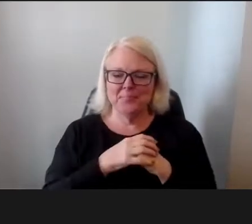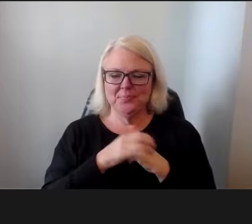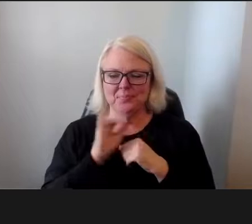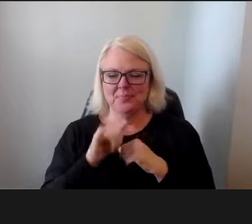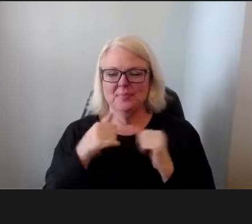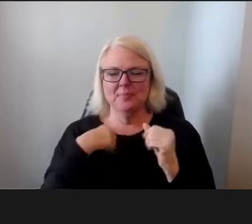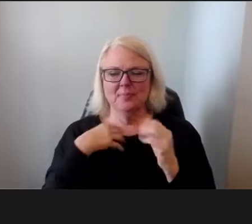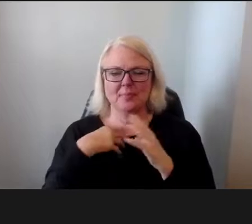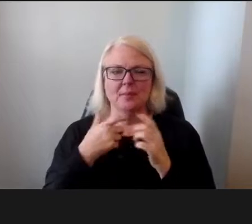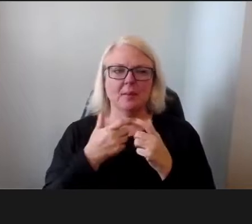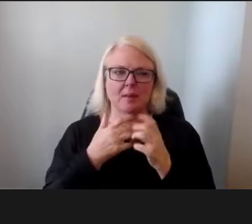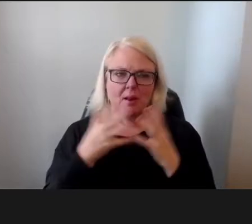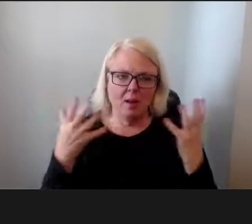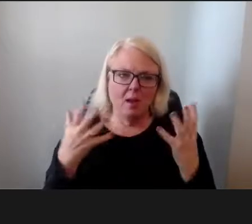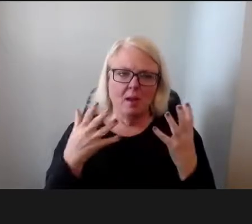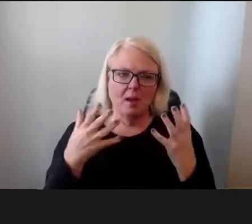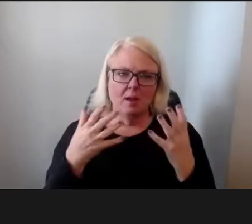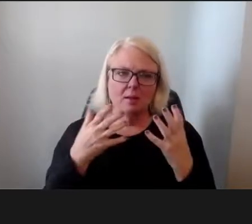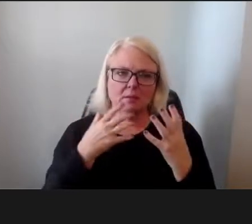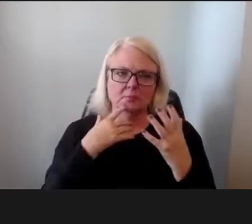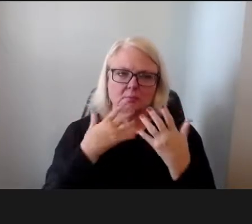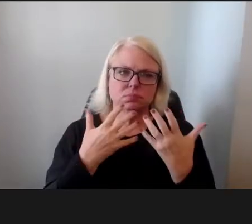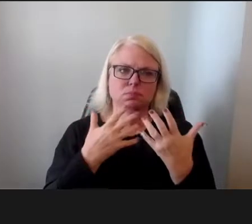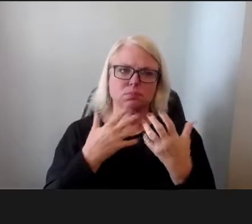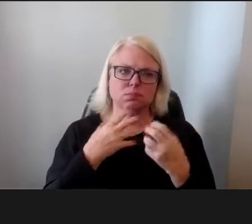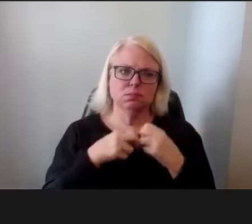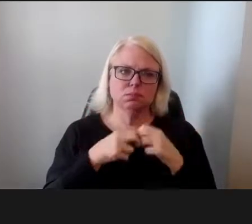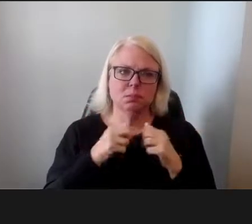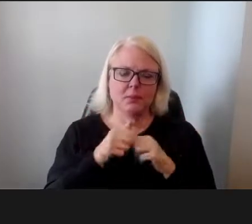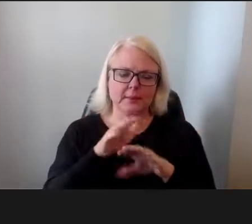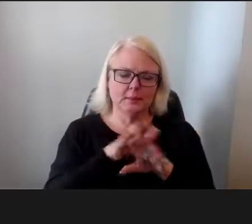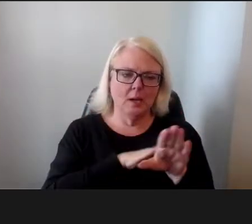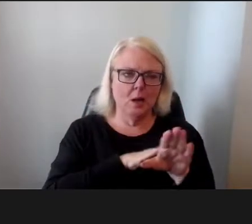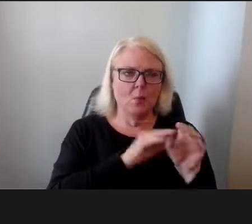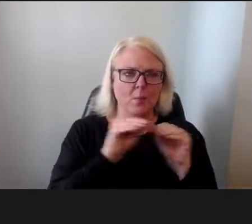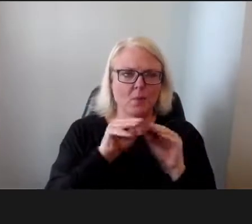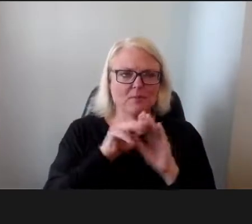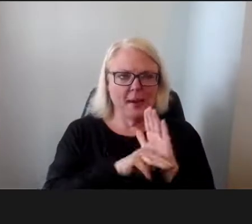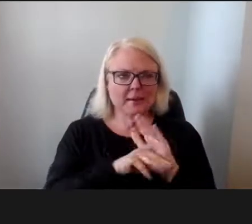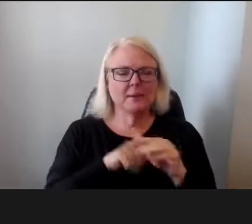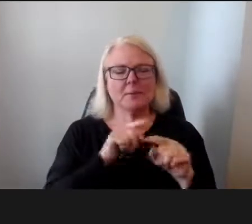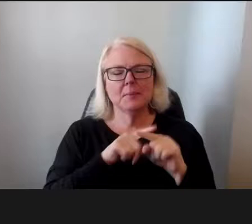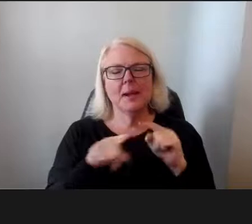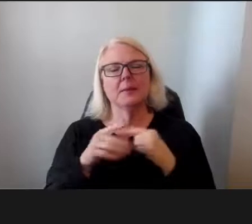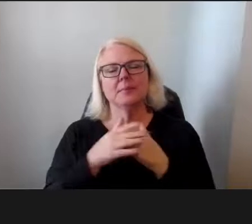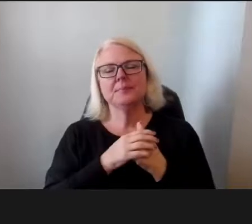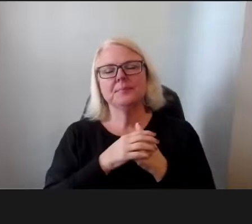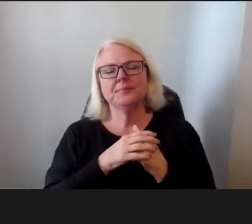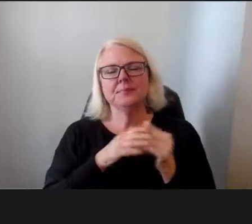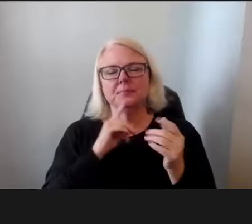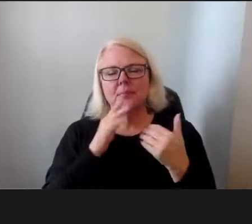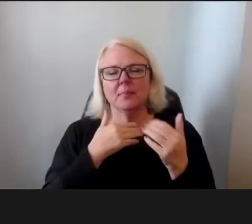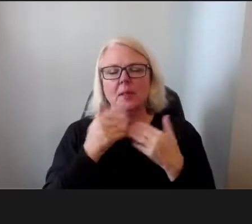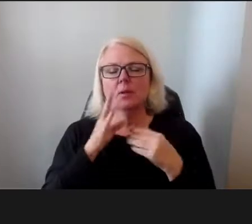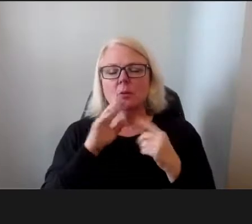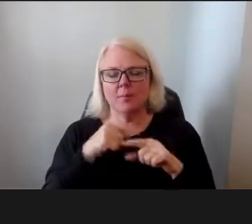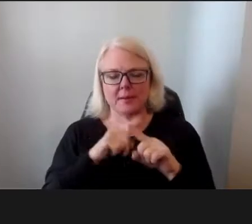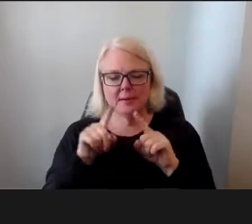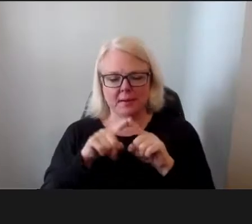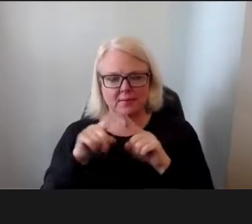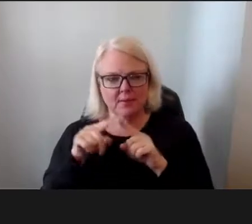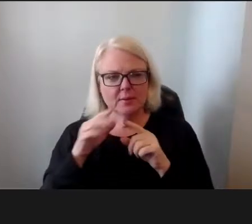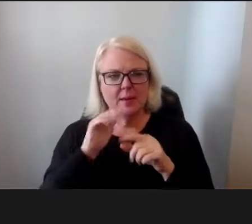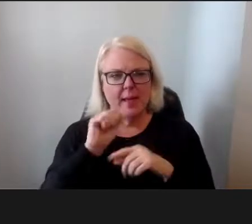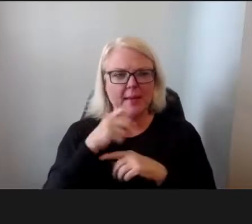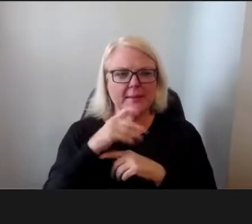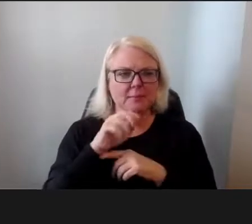has a massive bone to pick with the so-called slow movement, but it also talks about different aspects of time in